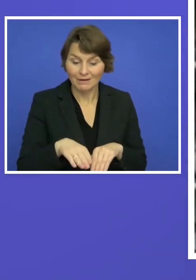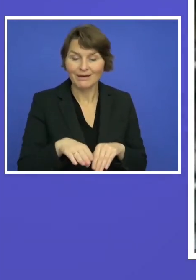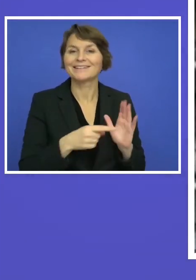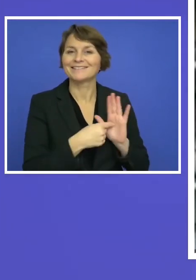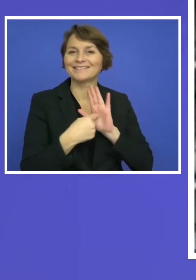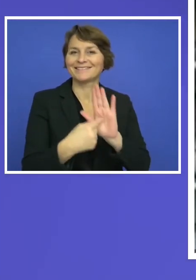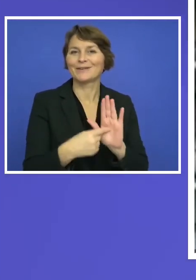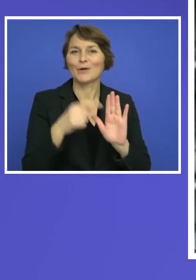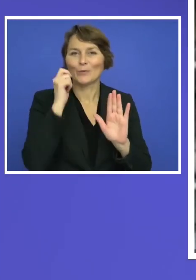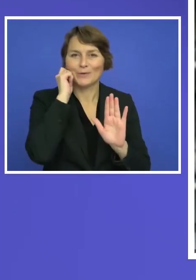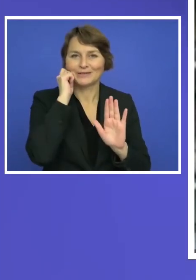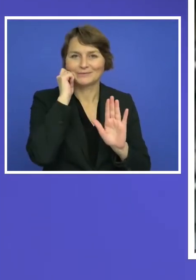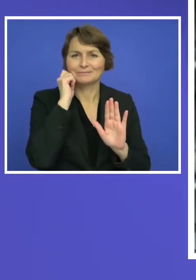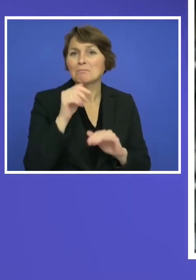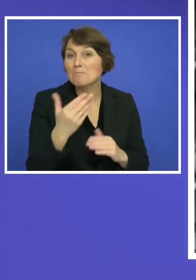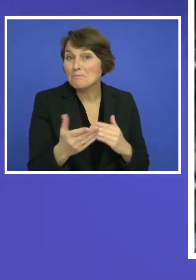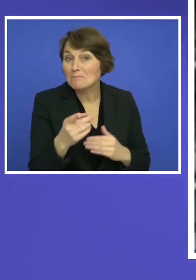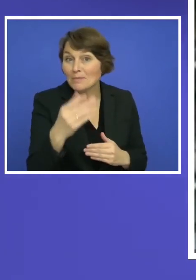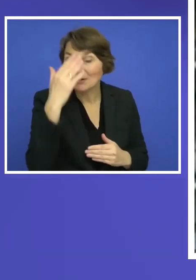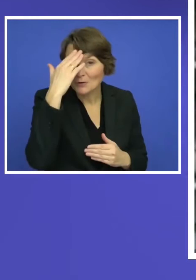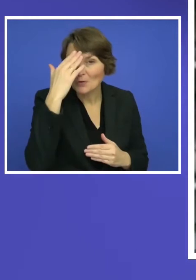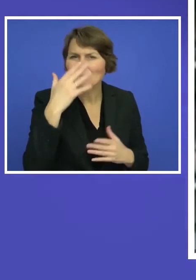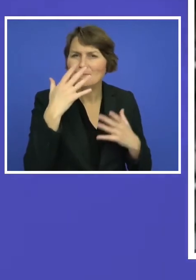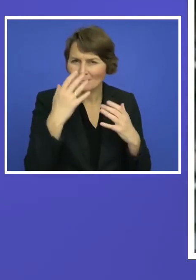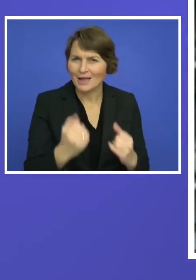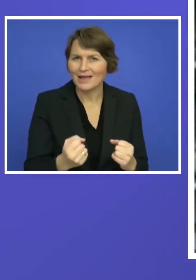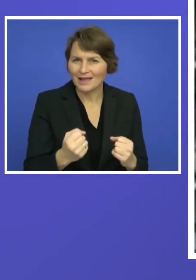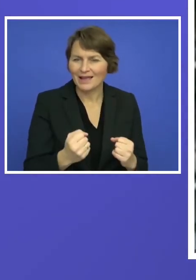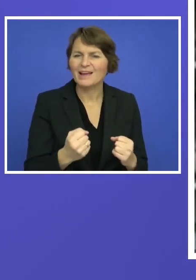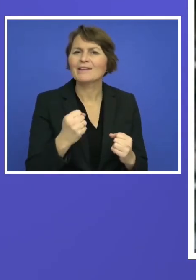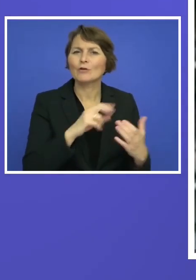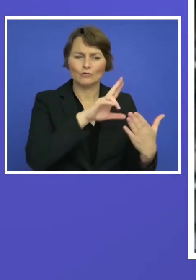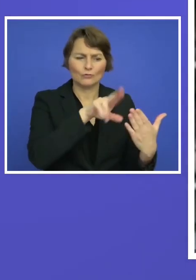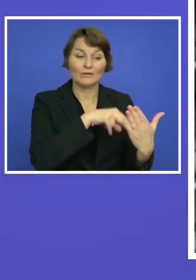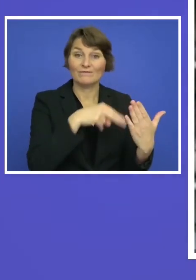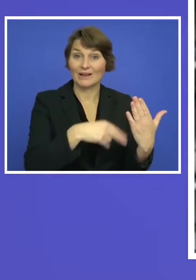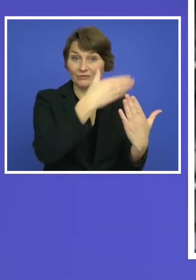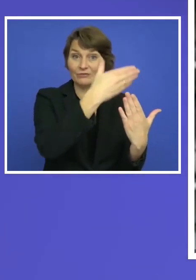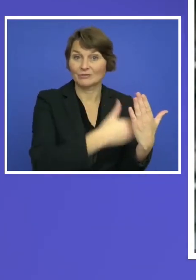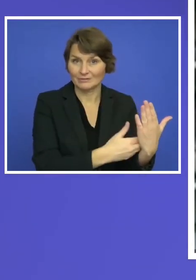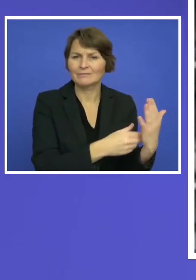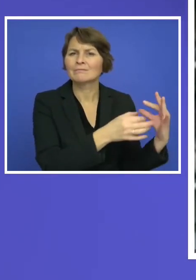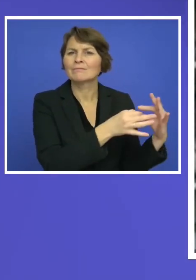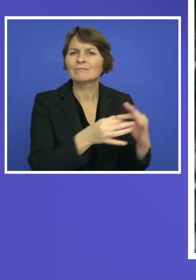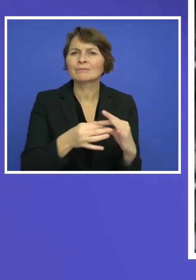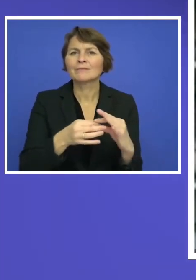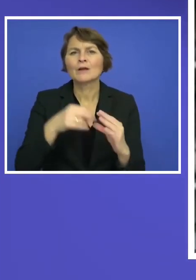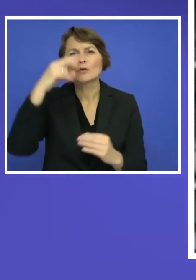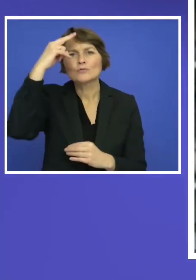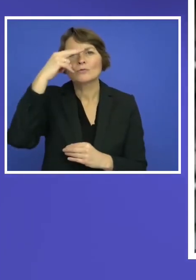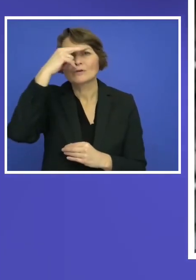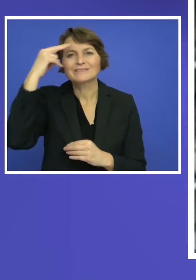that there is the Nursing Personnel Convention that was adopted in 1977,